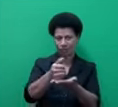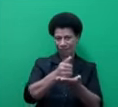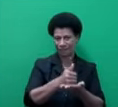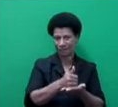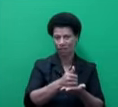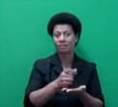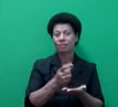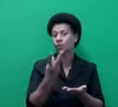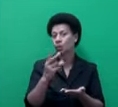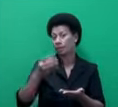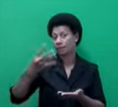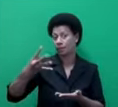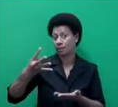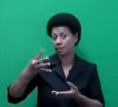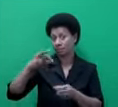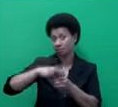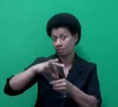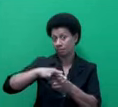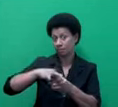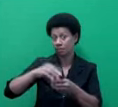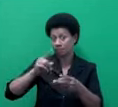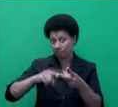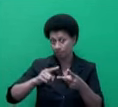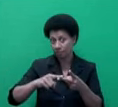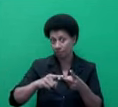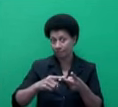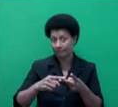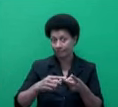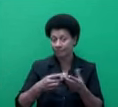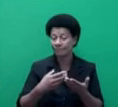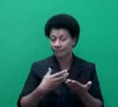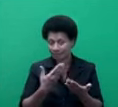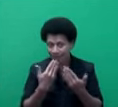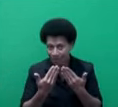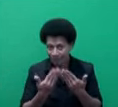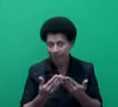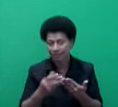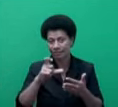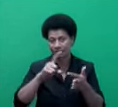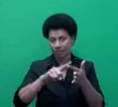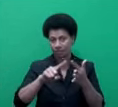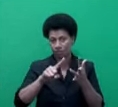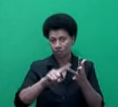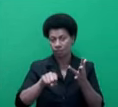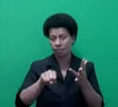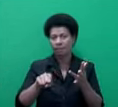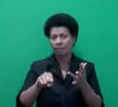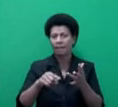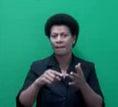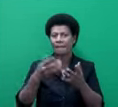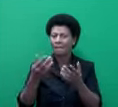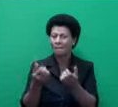during the 2014 general election. I also extend our sincere gratitude to the CEO leads of the Multinational Observer